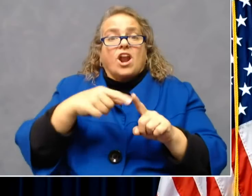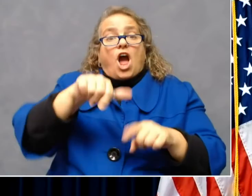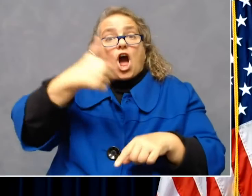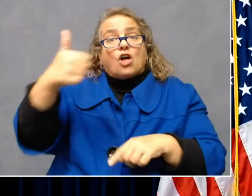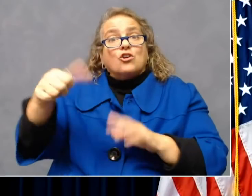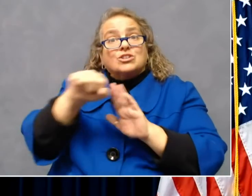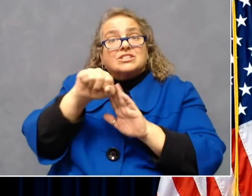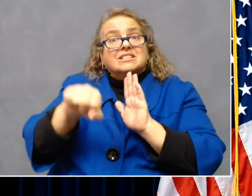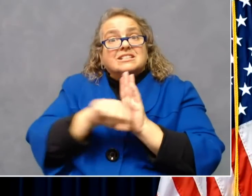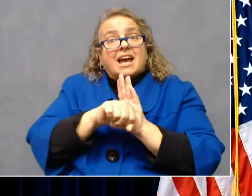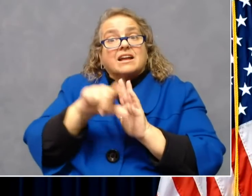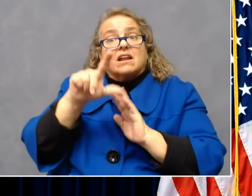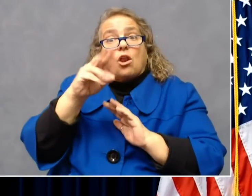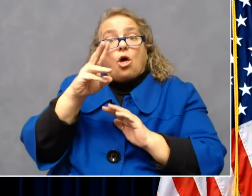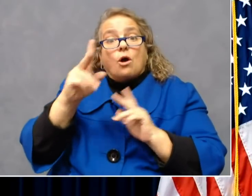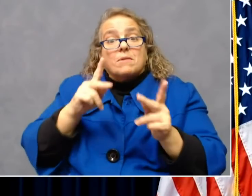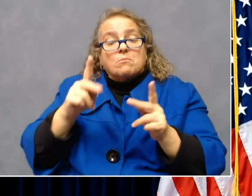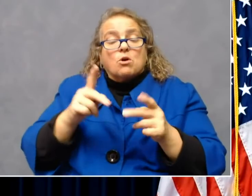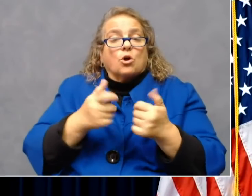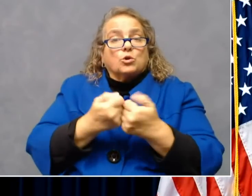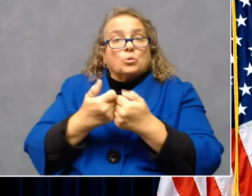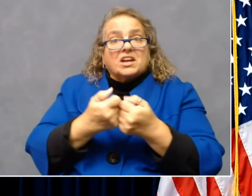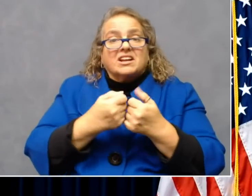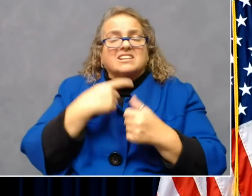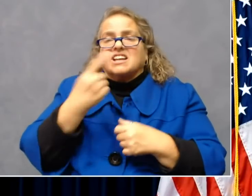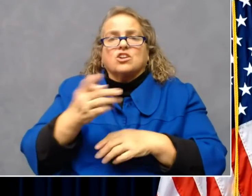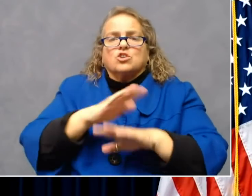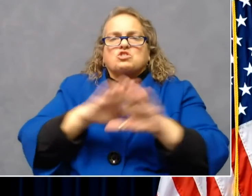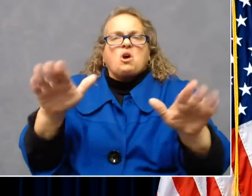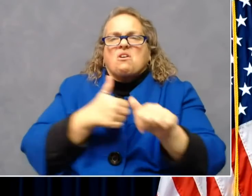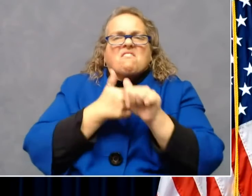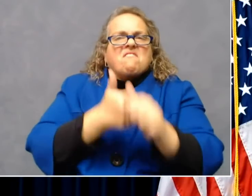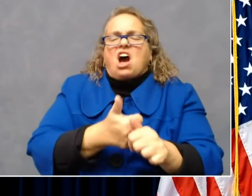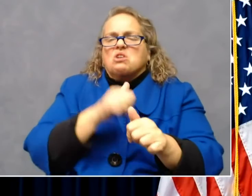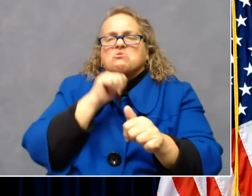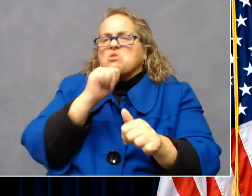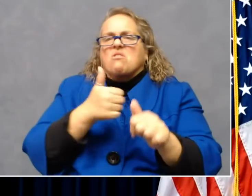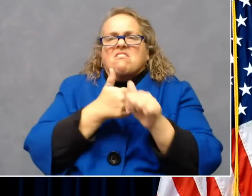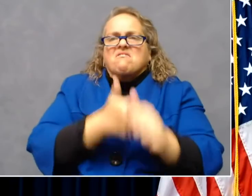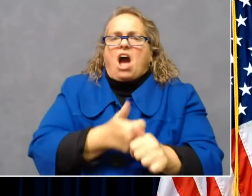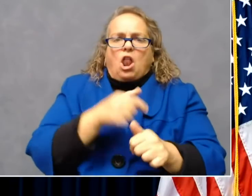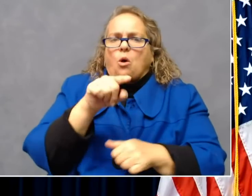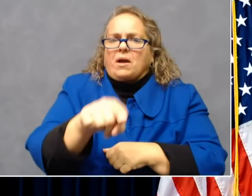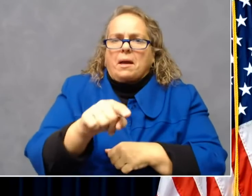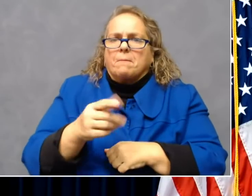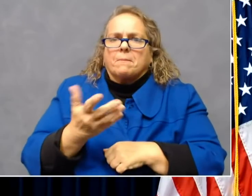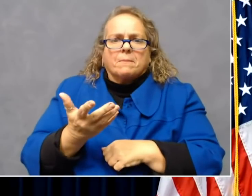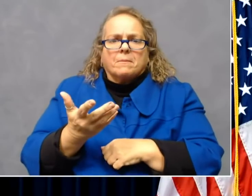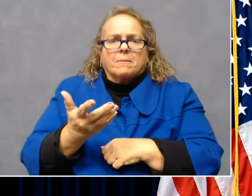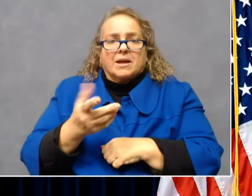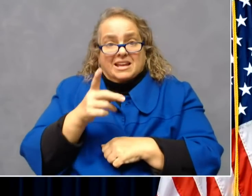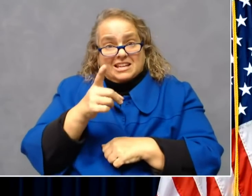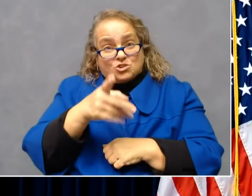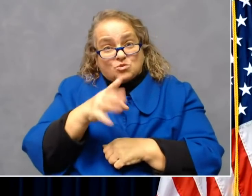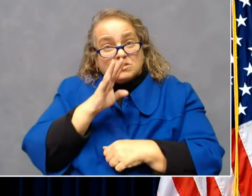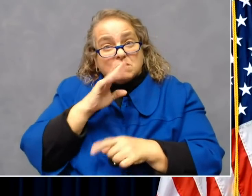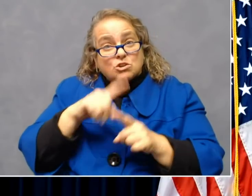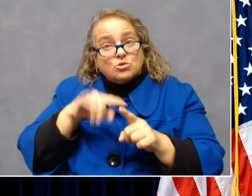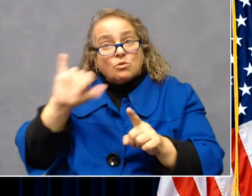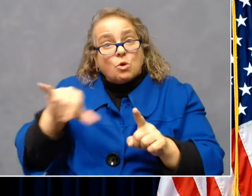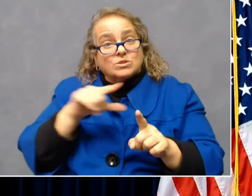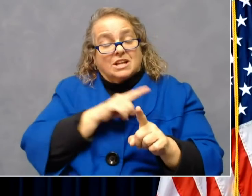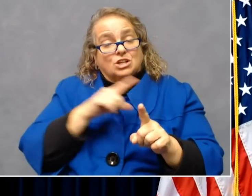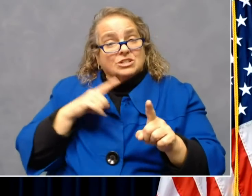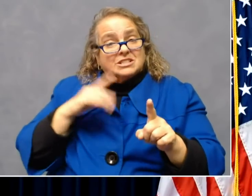for businesses who won't follow the mandates? And have you spoken directly with any of those legislators to try and get them on board